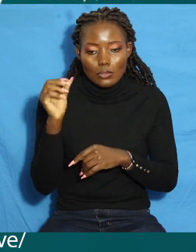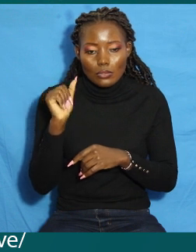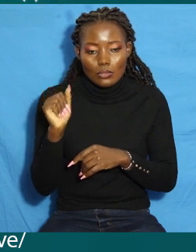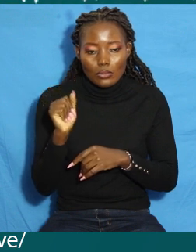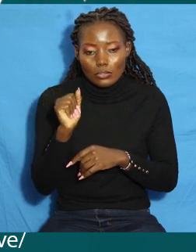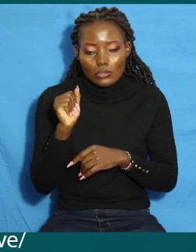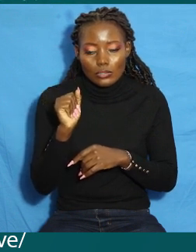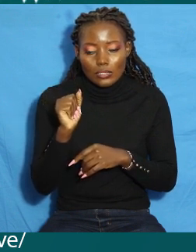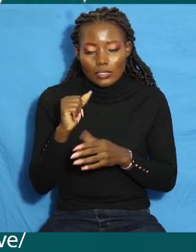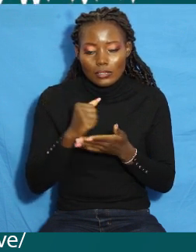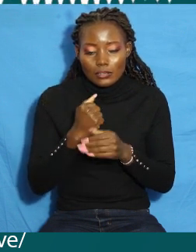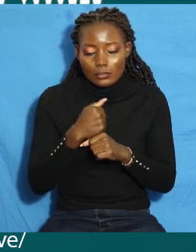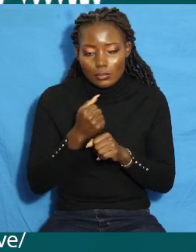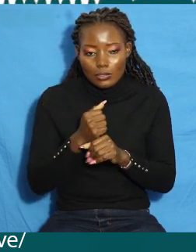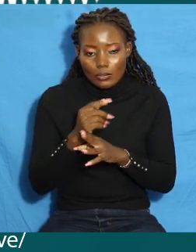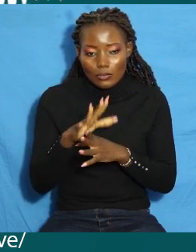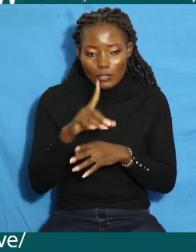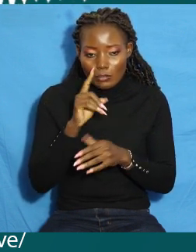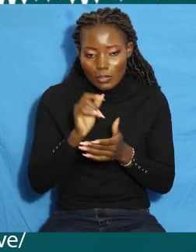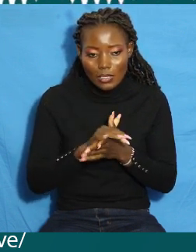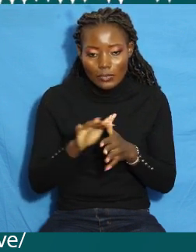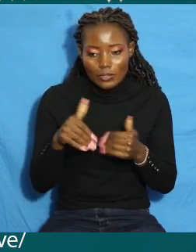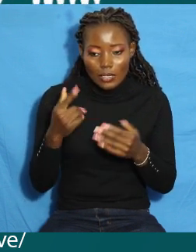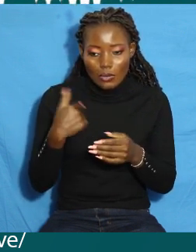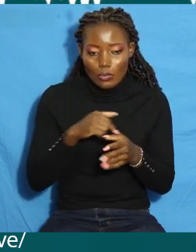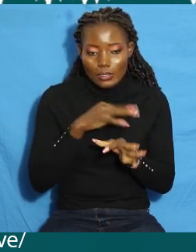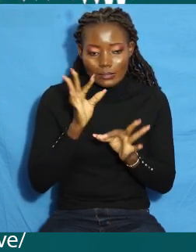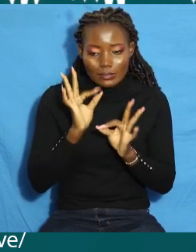the information